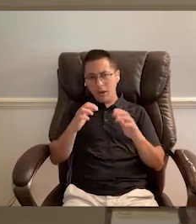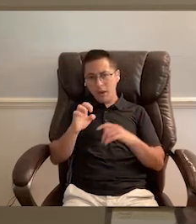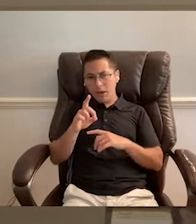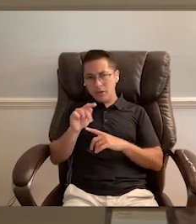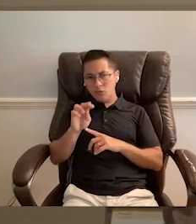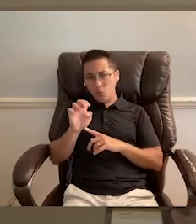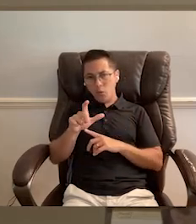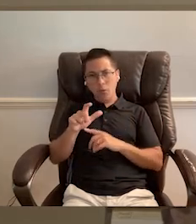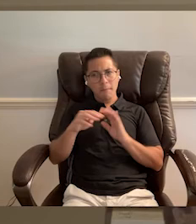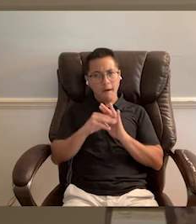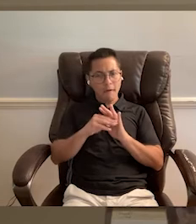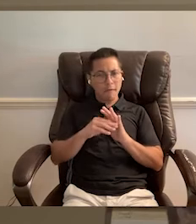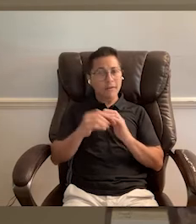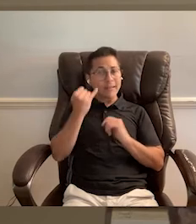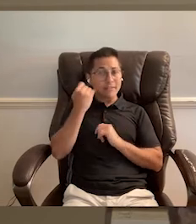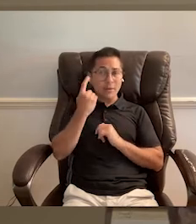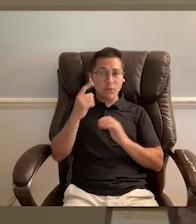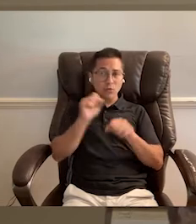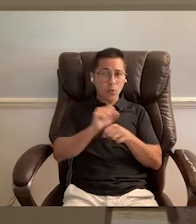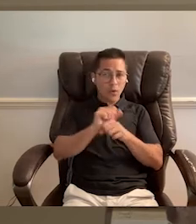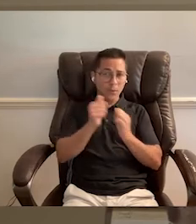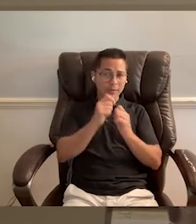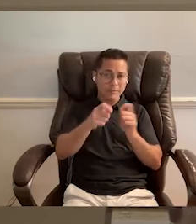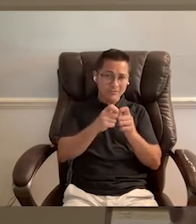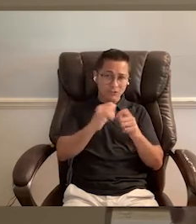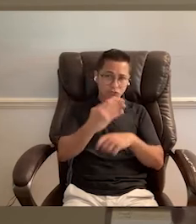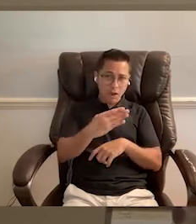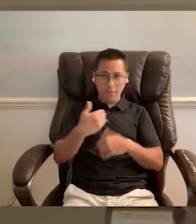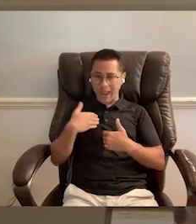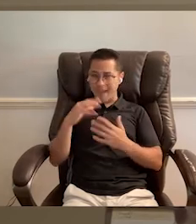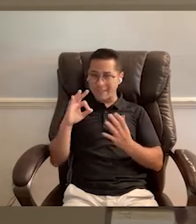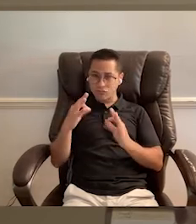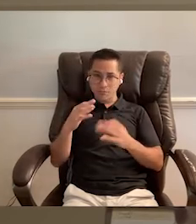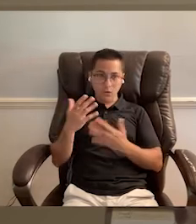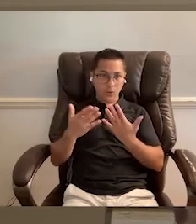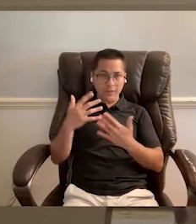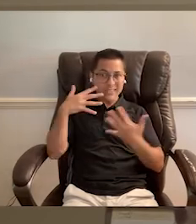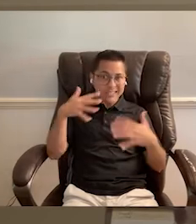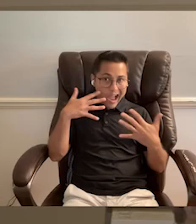negatively. Our system allows job trainers to insert various distractors real time.